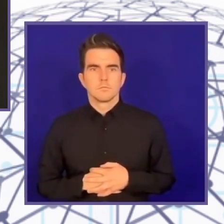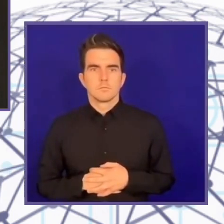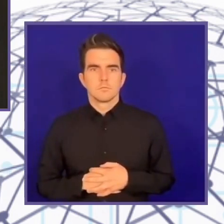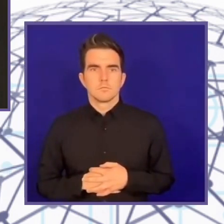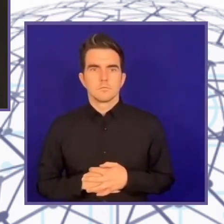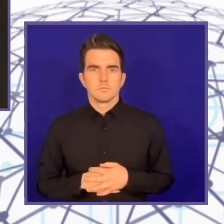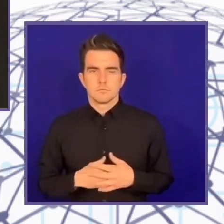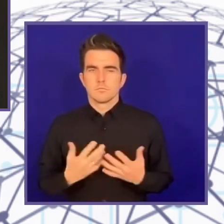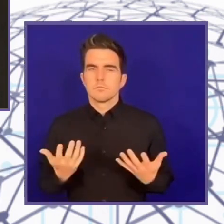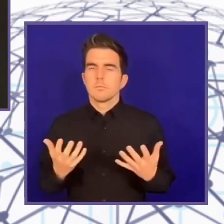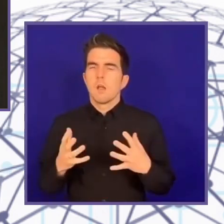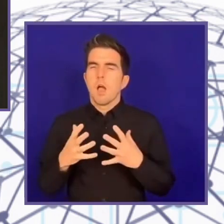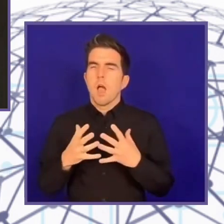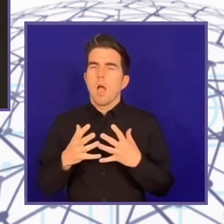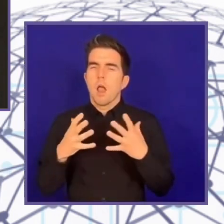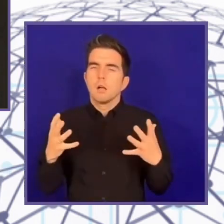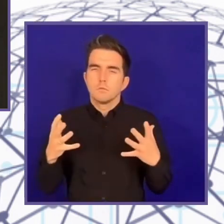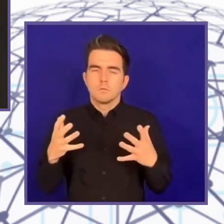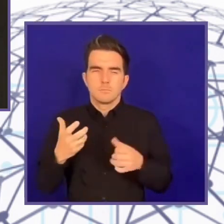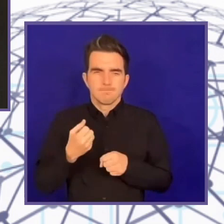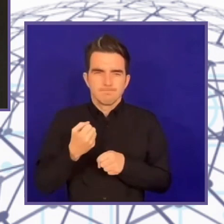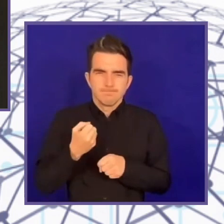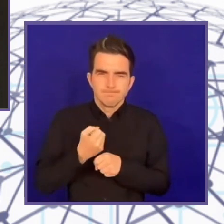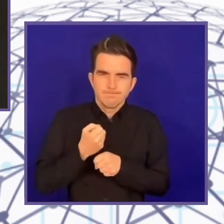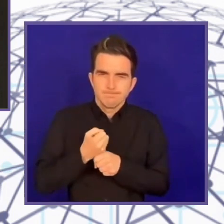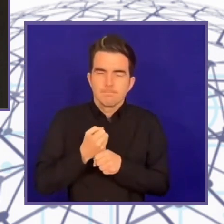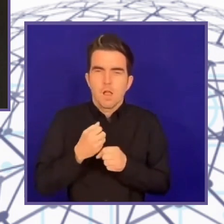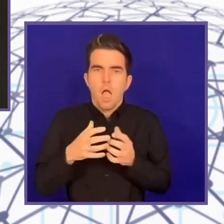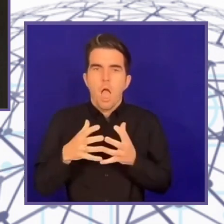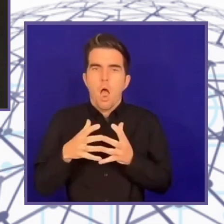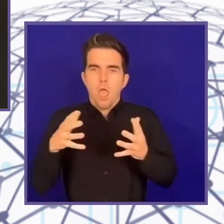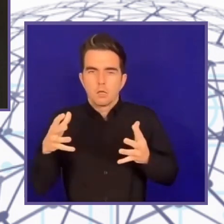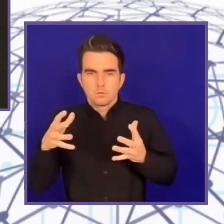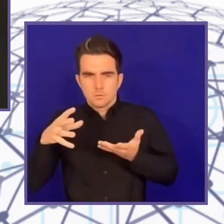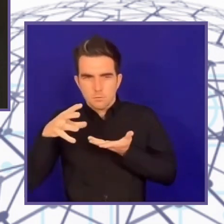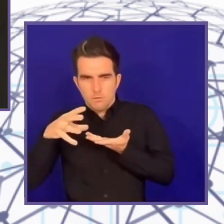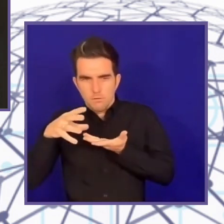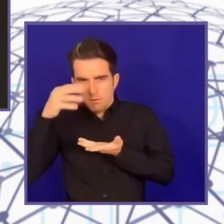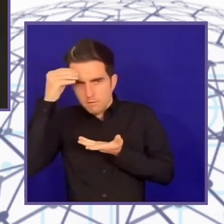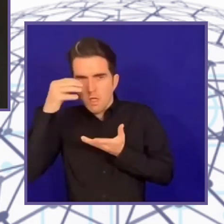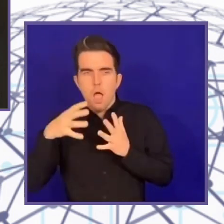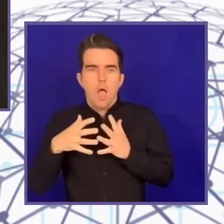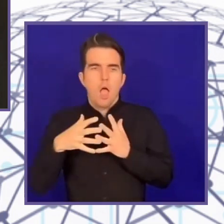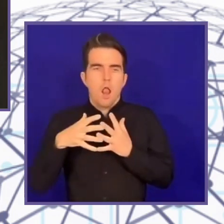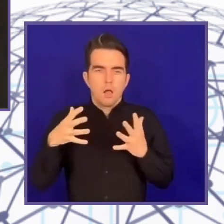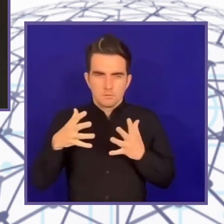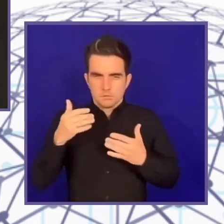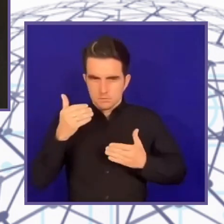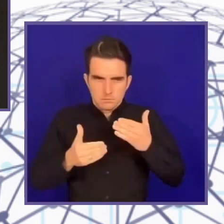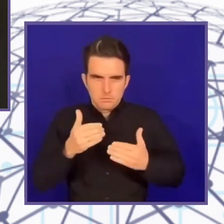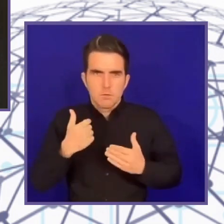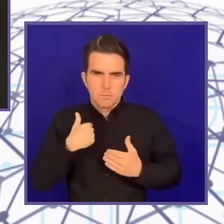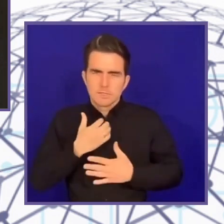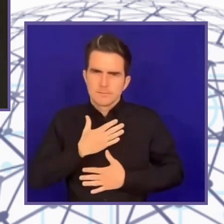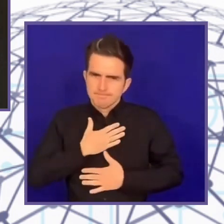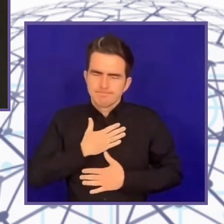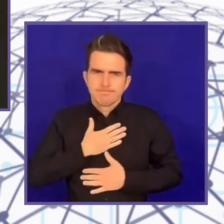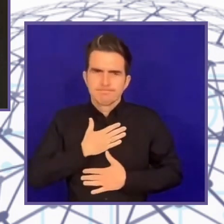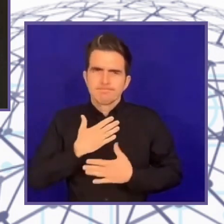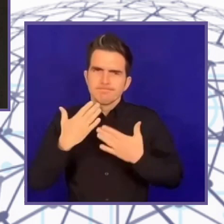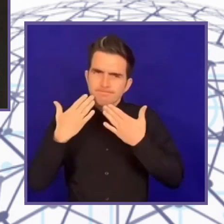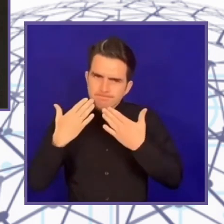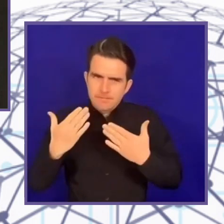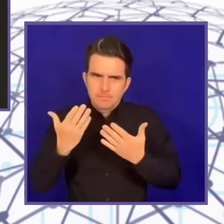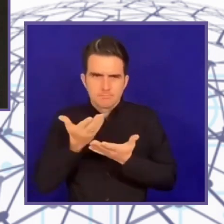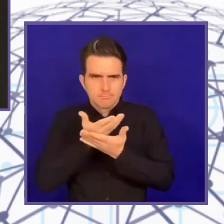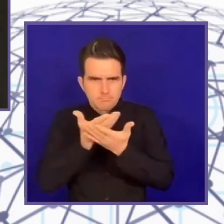also, as importantly, has helped to learn the lessons and deliver the programmes along the journey.